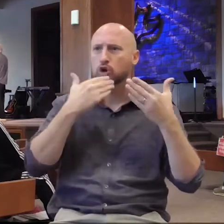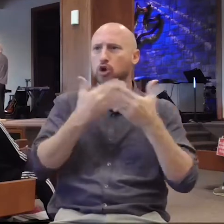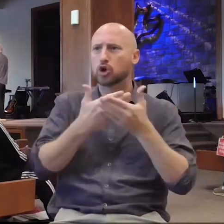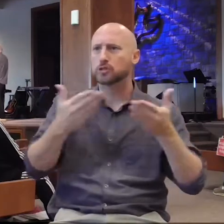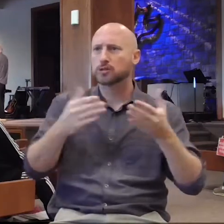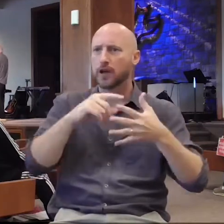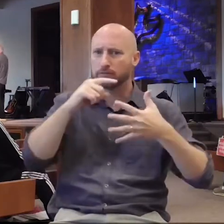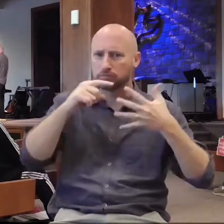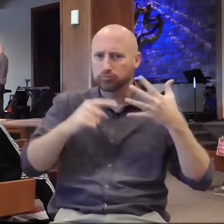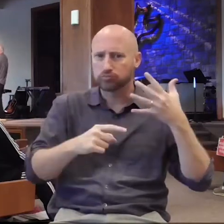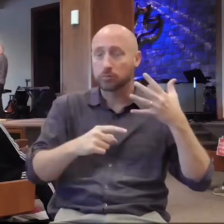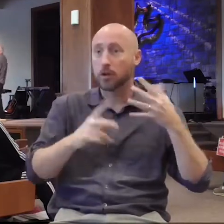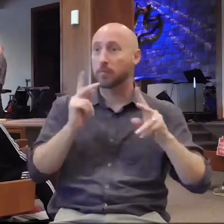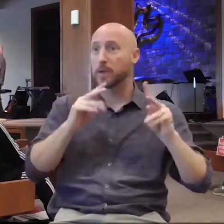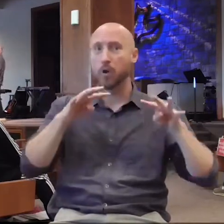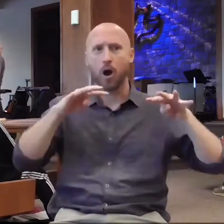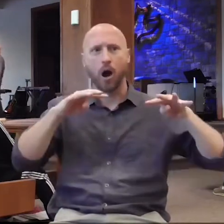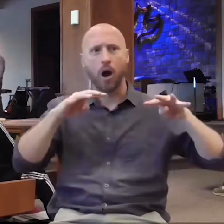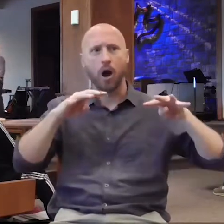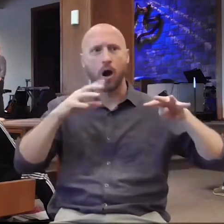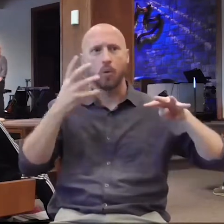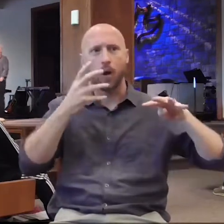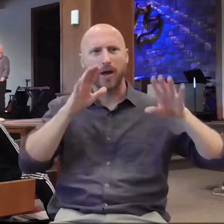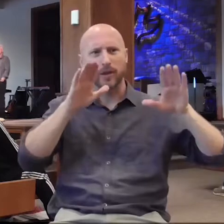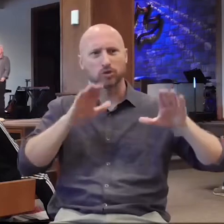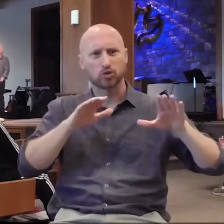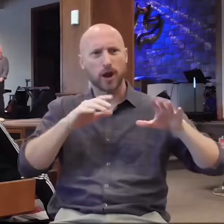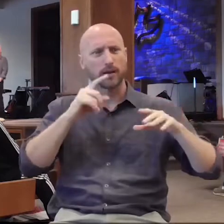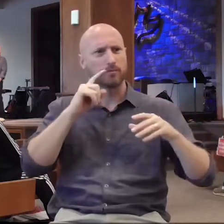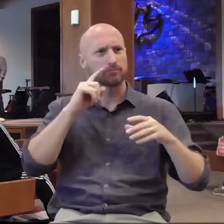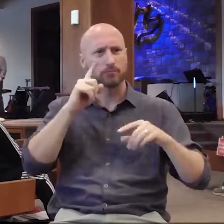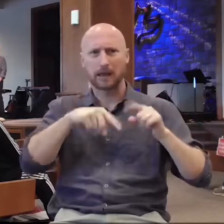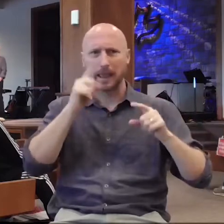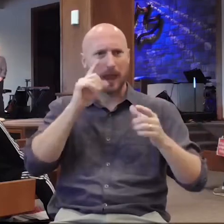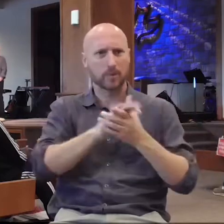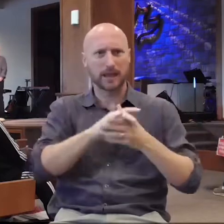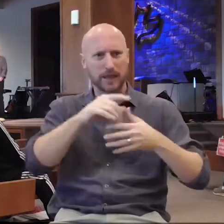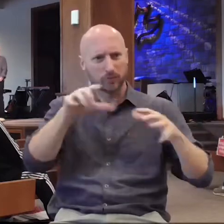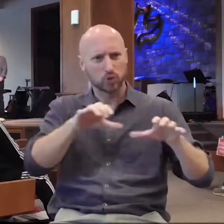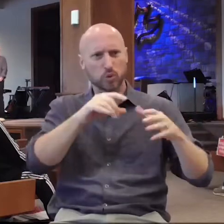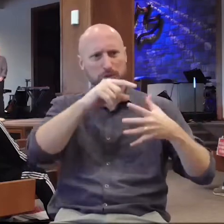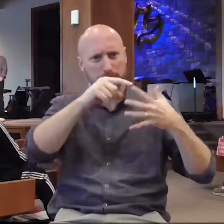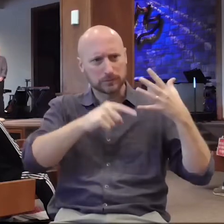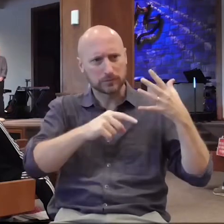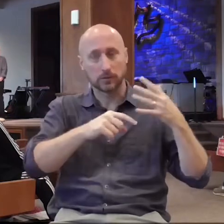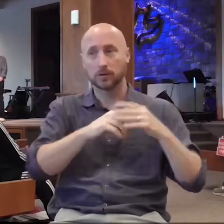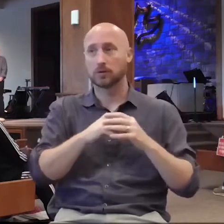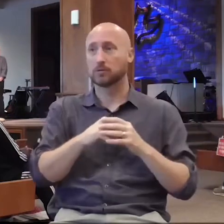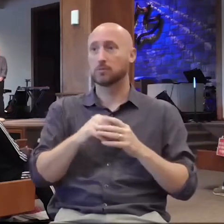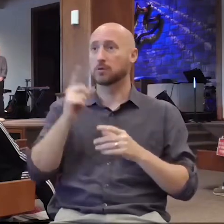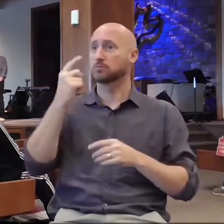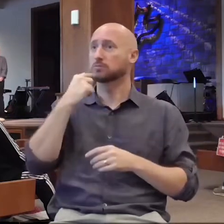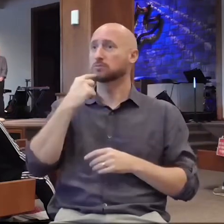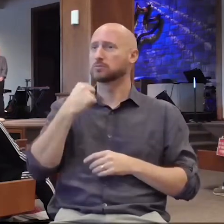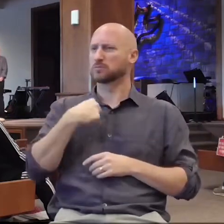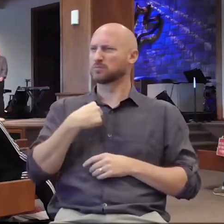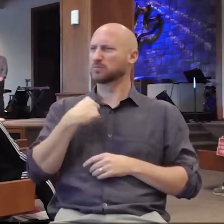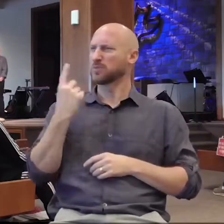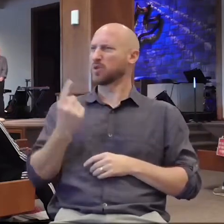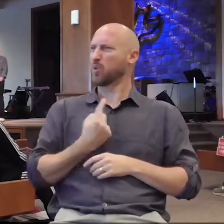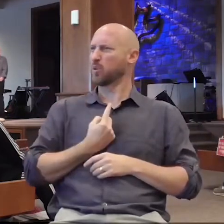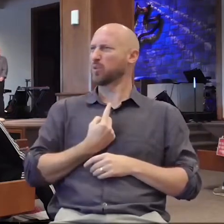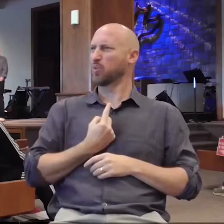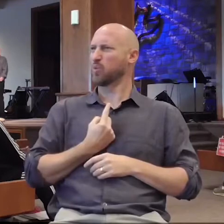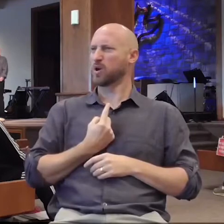And people look at it and say, that's great. Oh, I can't believe you're doing this. He said, but I'm the only one that understands there's something that's withering,